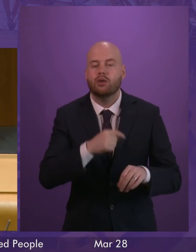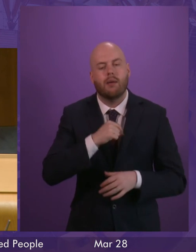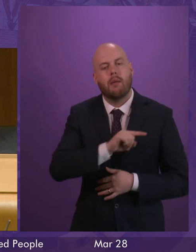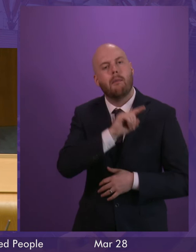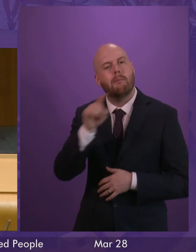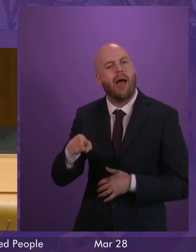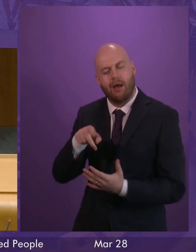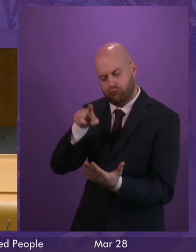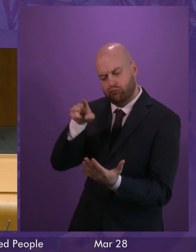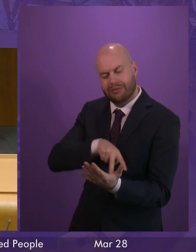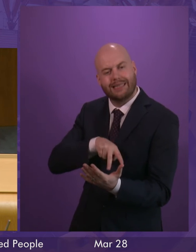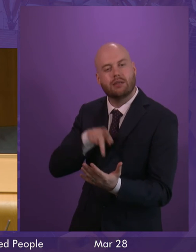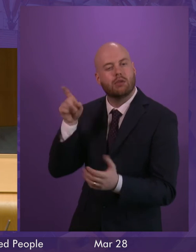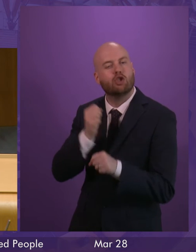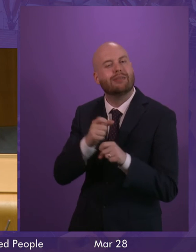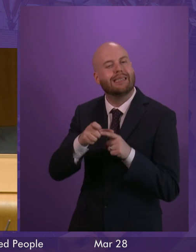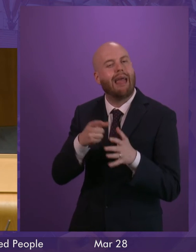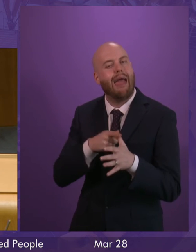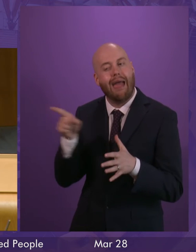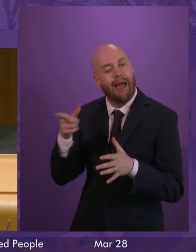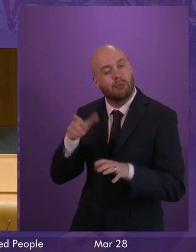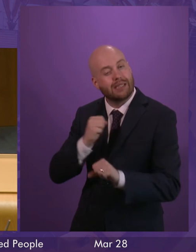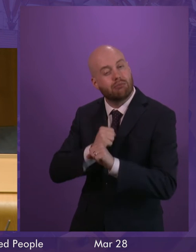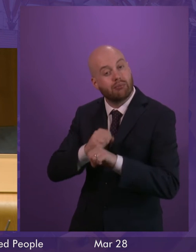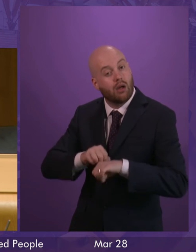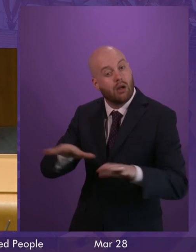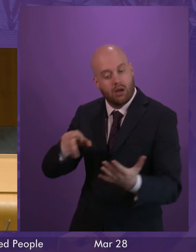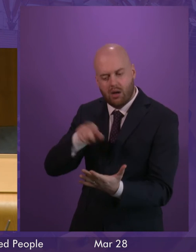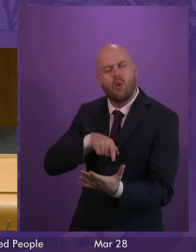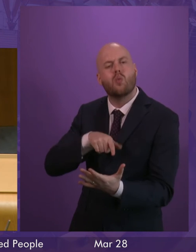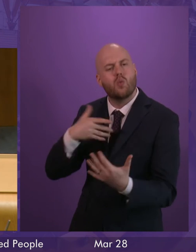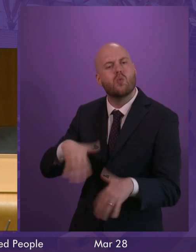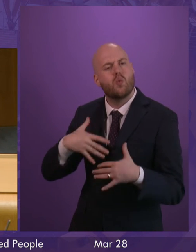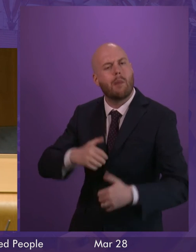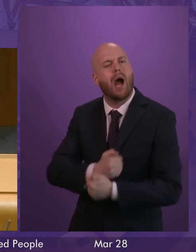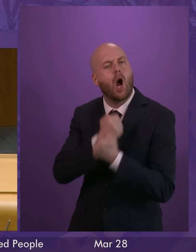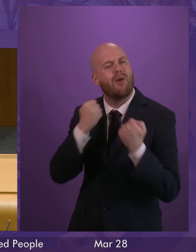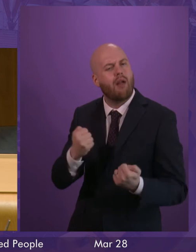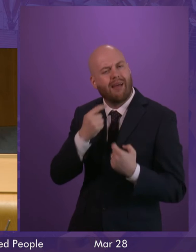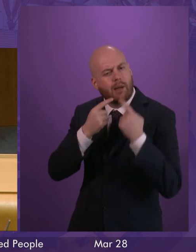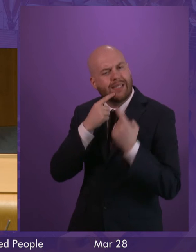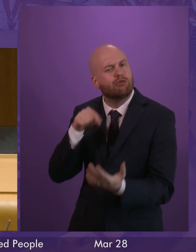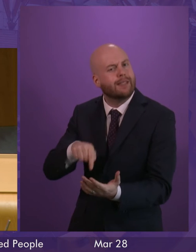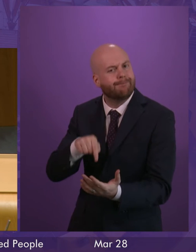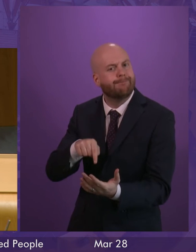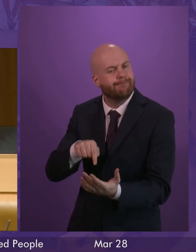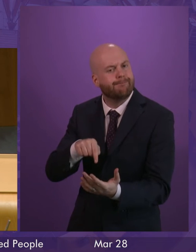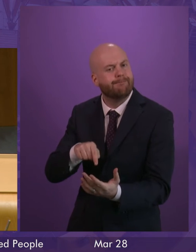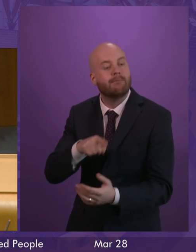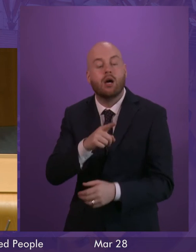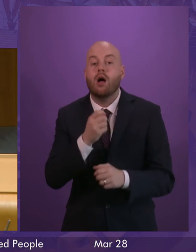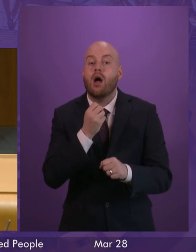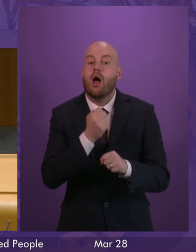and found it was powerful and compelling. The Glasgow Disability Alliance for those who don't know are the largest grassroots